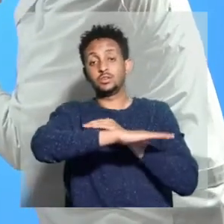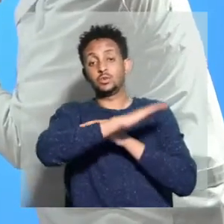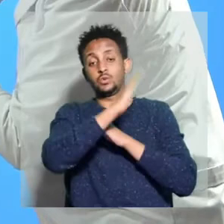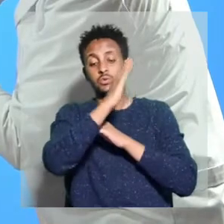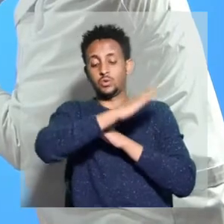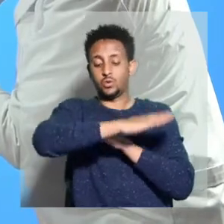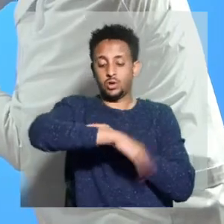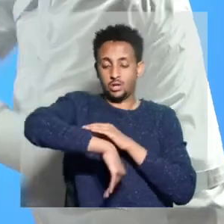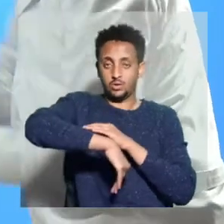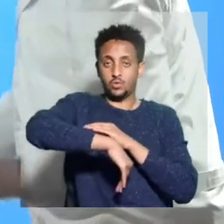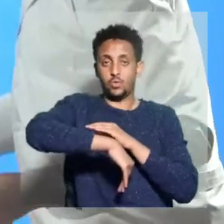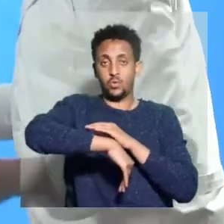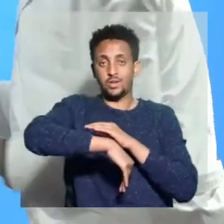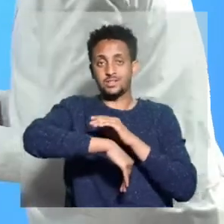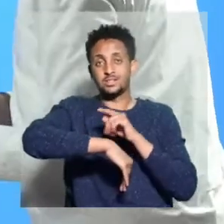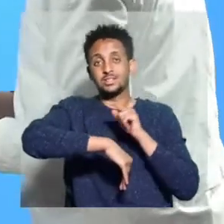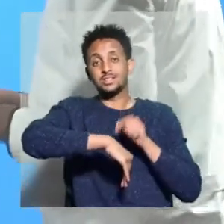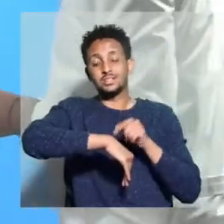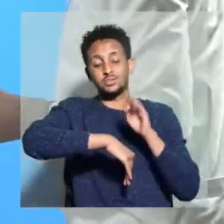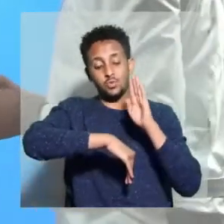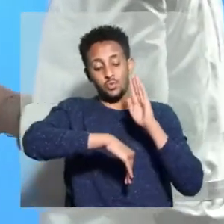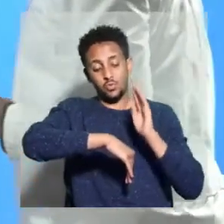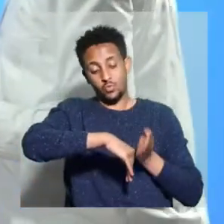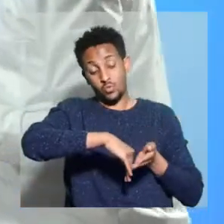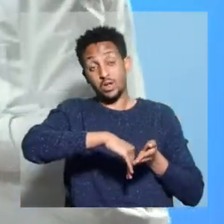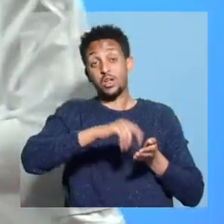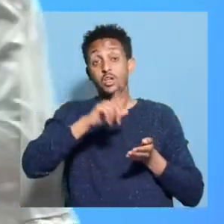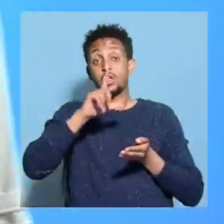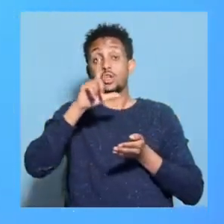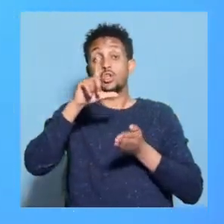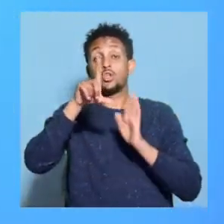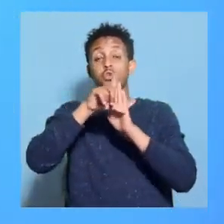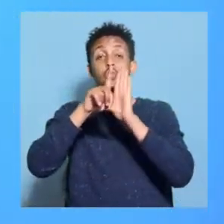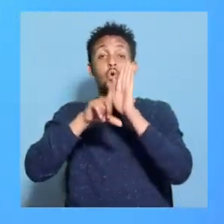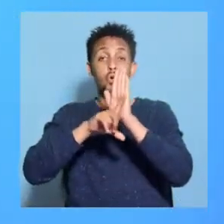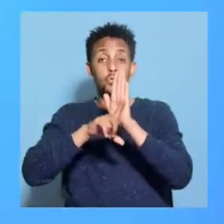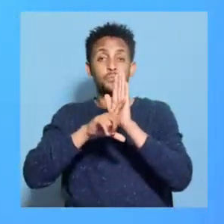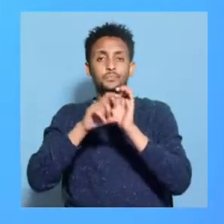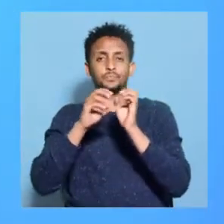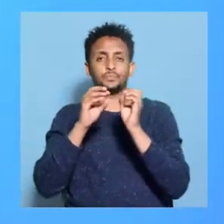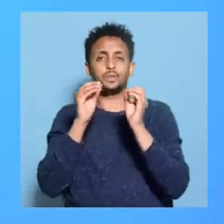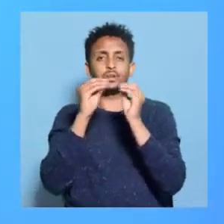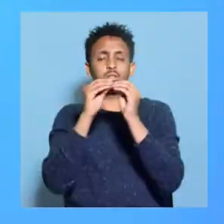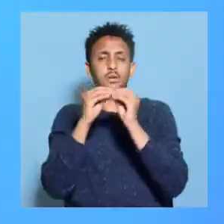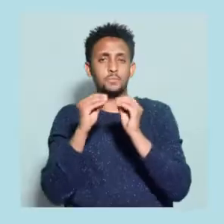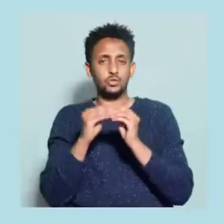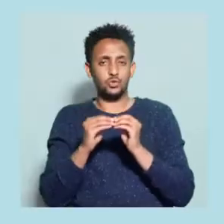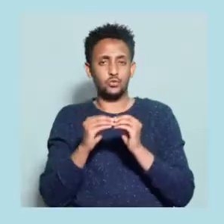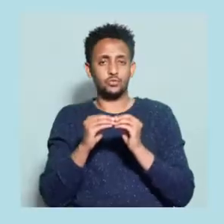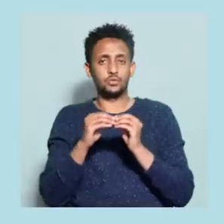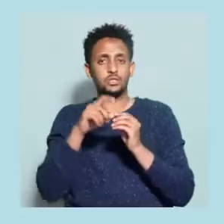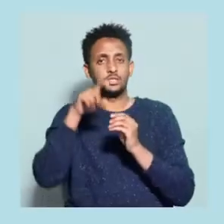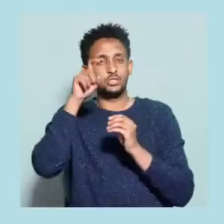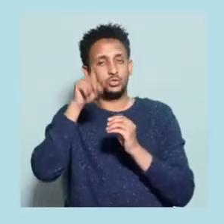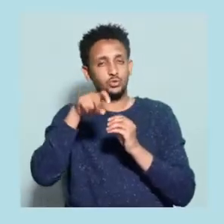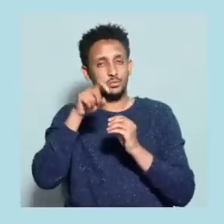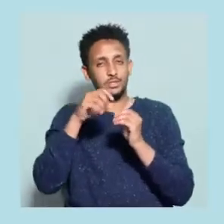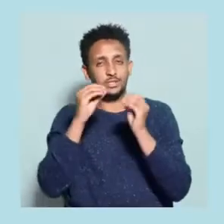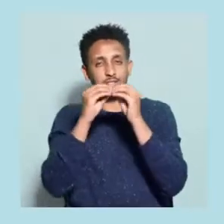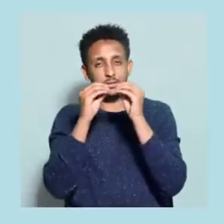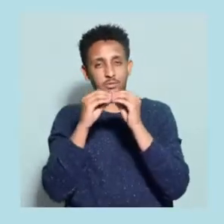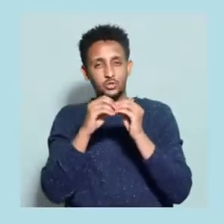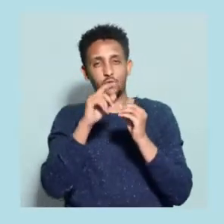it counterclockwise. Therefore, the law it says the summation of net torque should be the summation